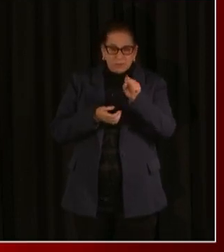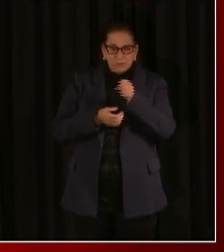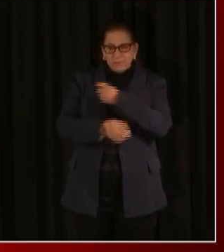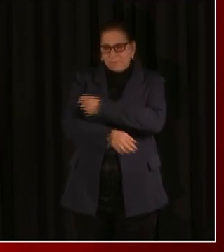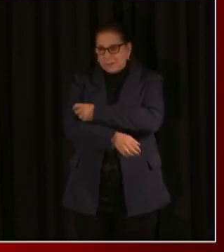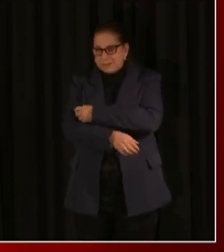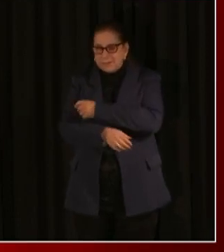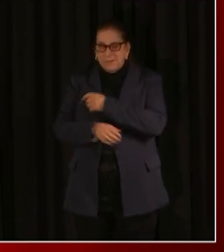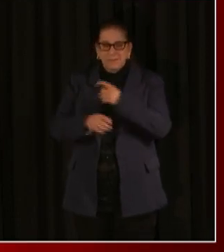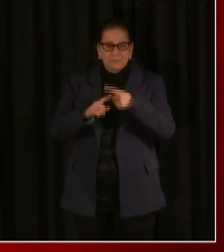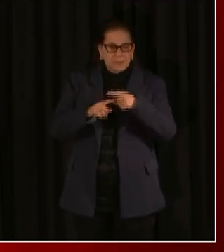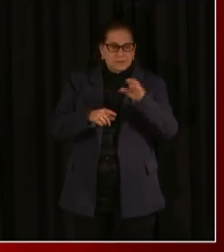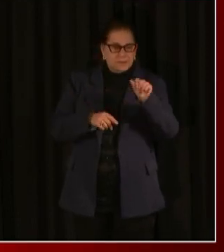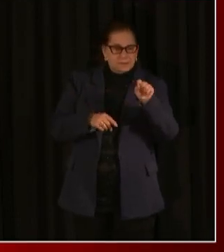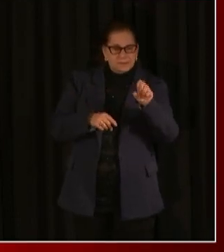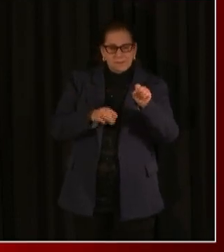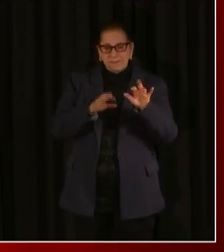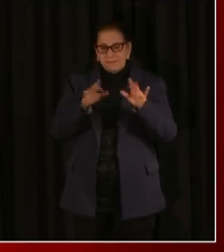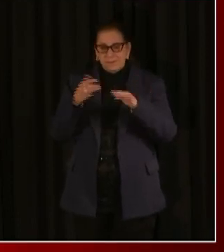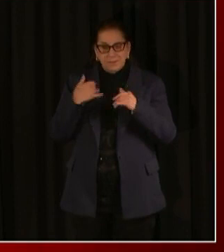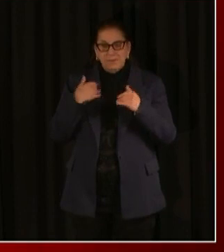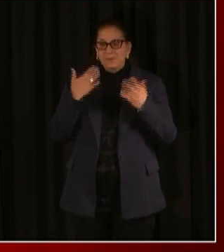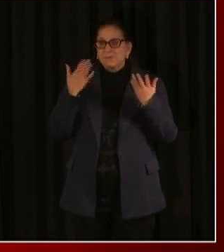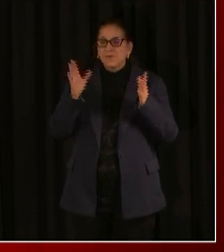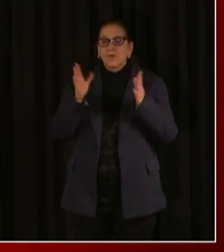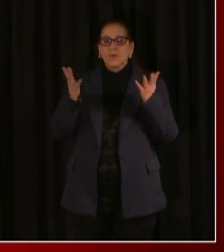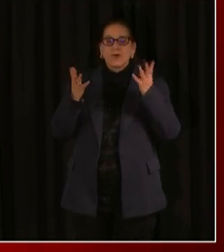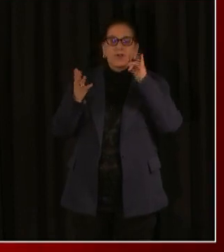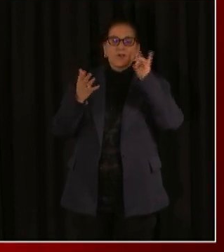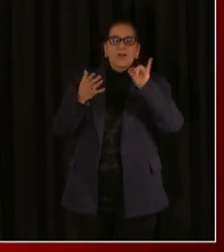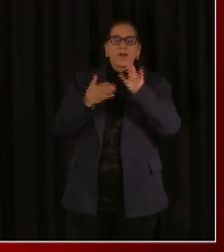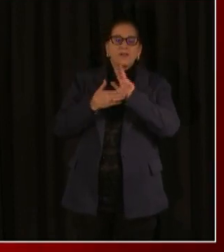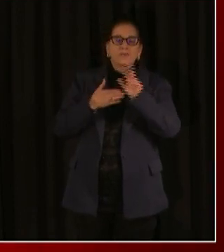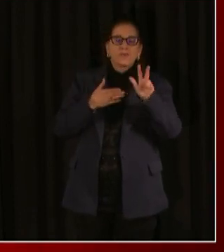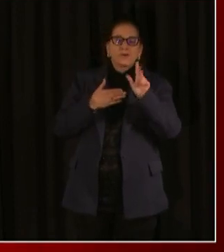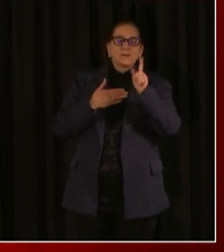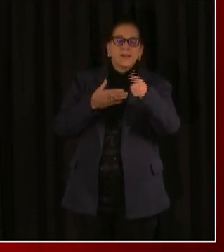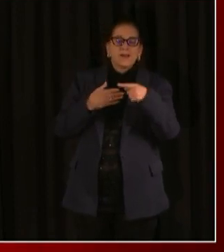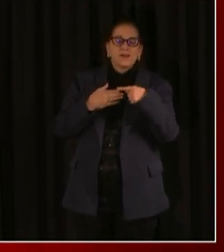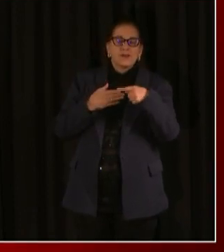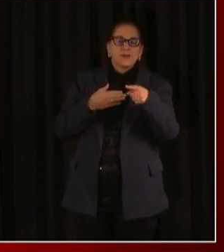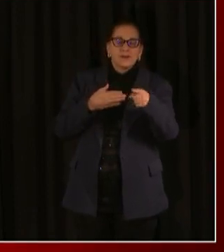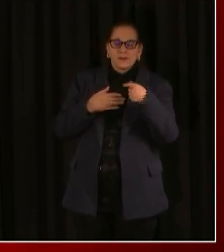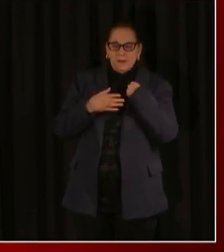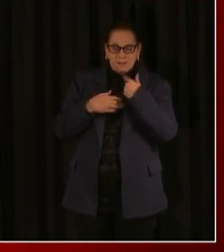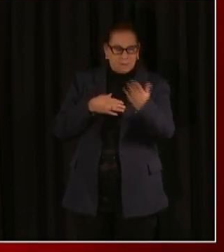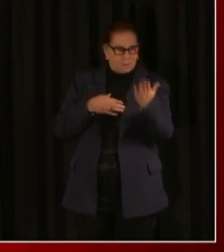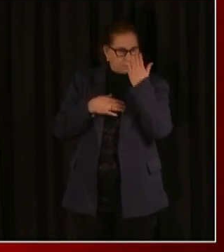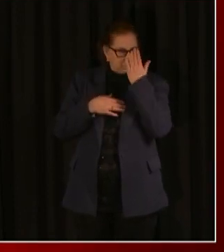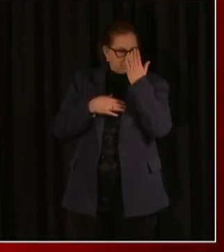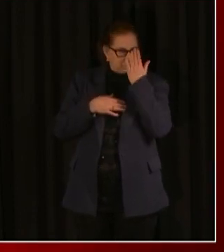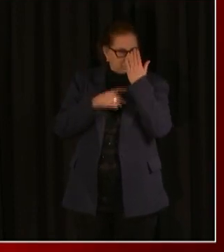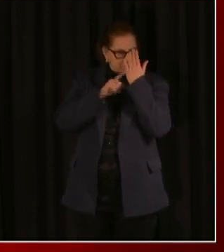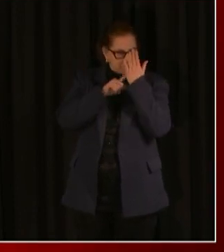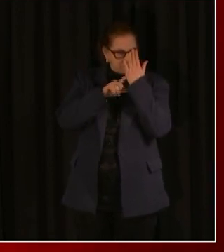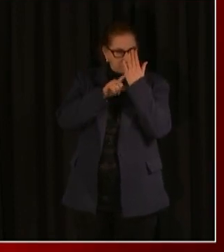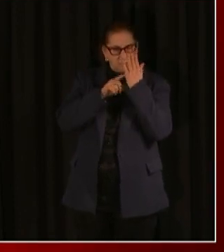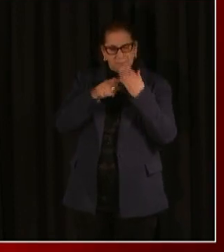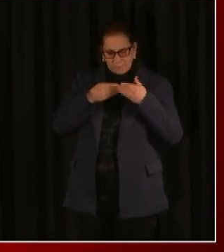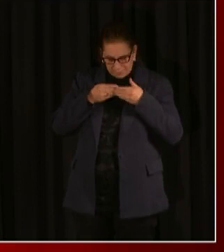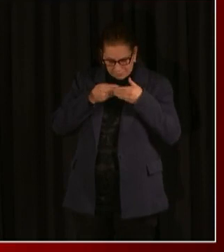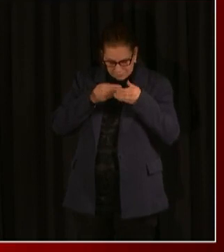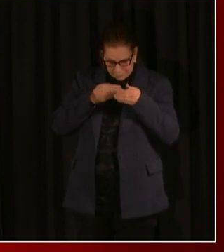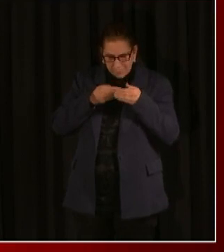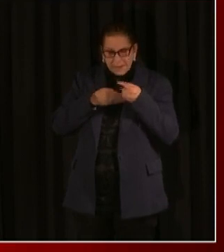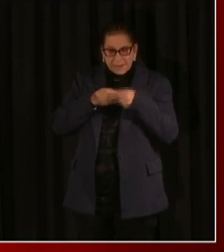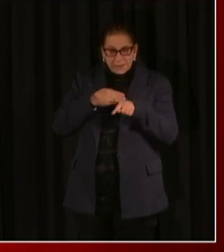of what we can expect from the CDC. January was a little bit different in that in the beginning of the month, we had a little bit of a heads